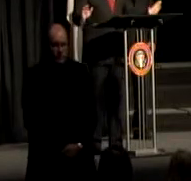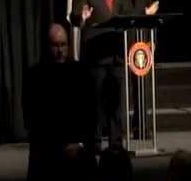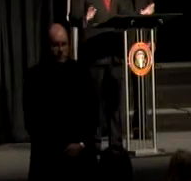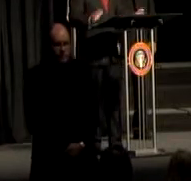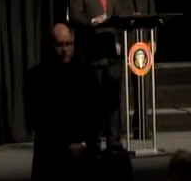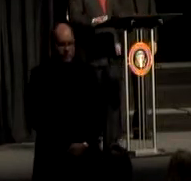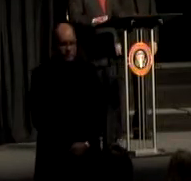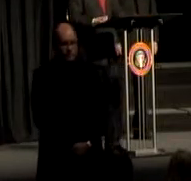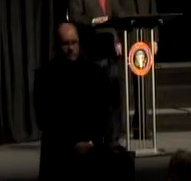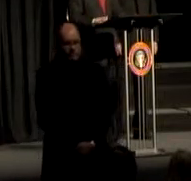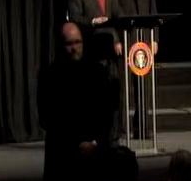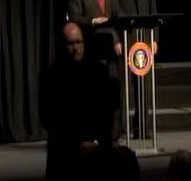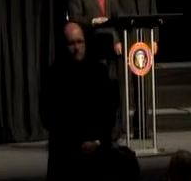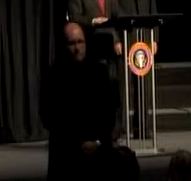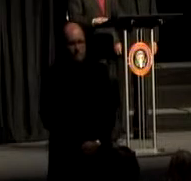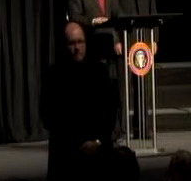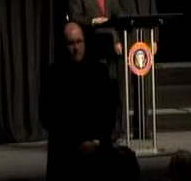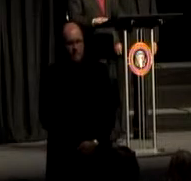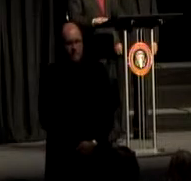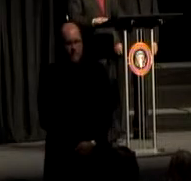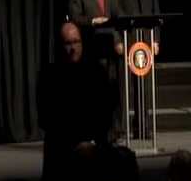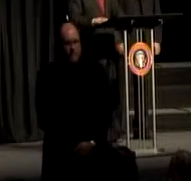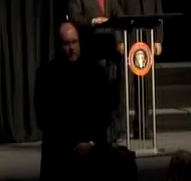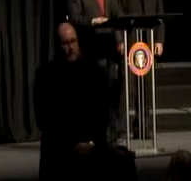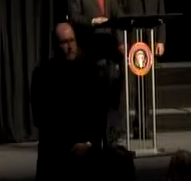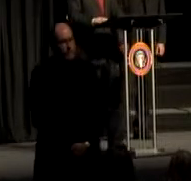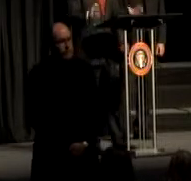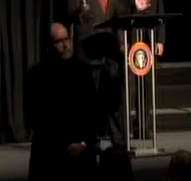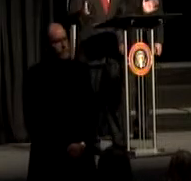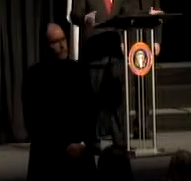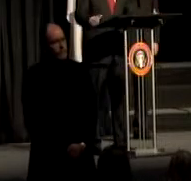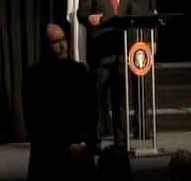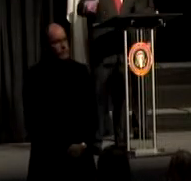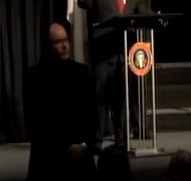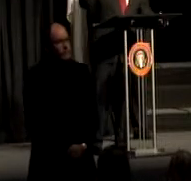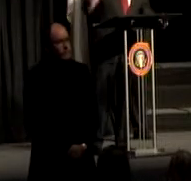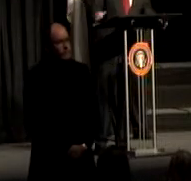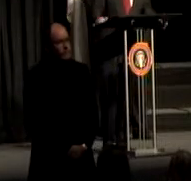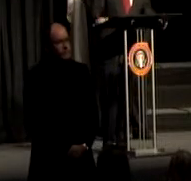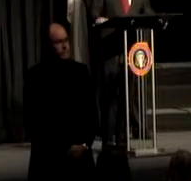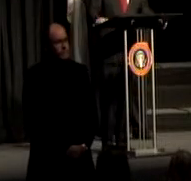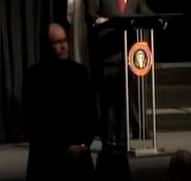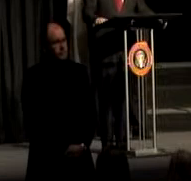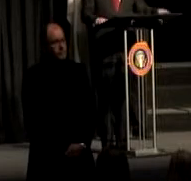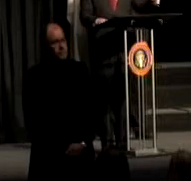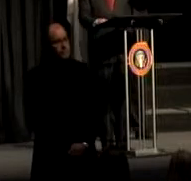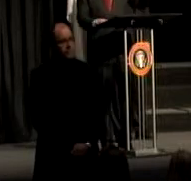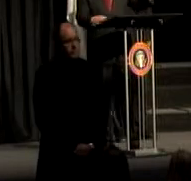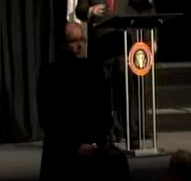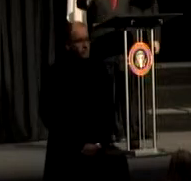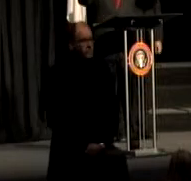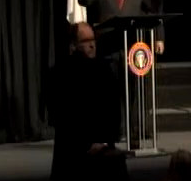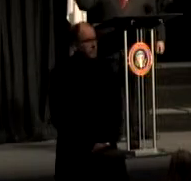ultimate fanatic and his name was Paul. You would think well I know Paul Paul was the guy on Damascus Road that he